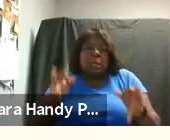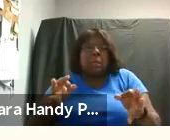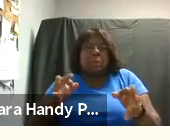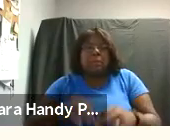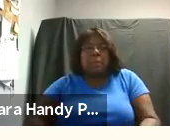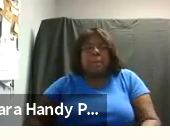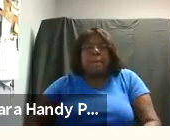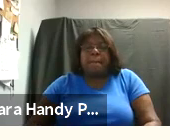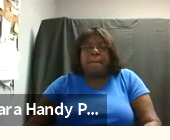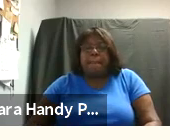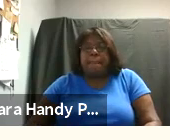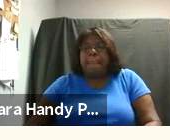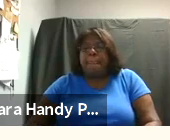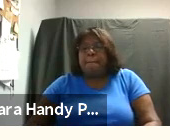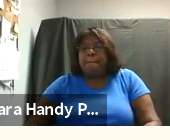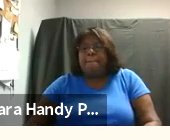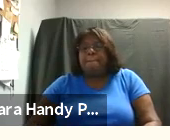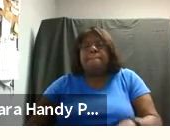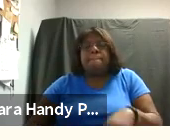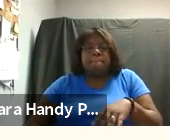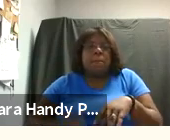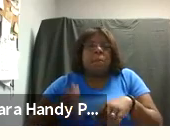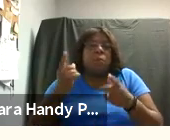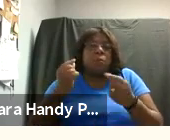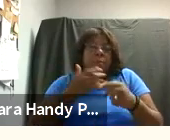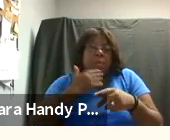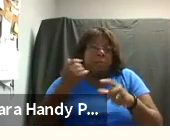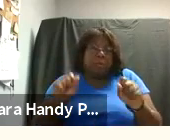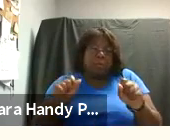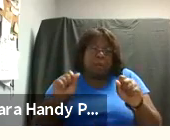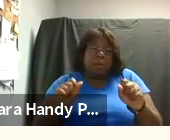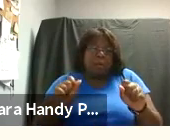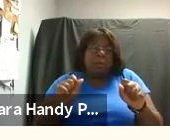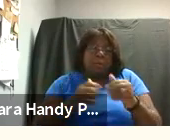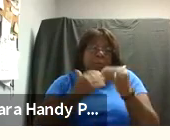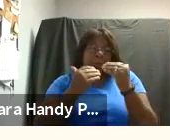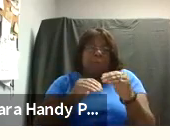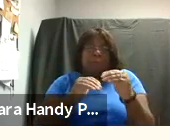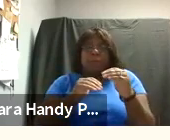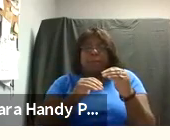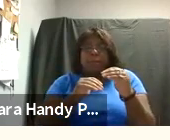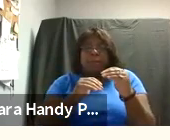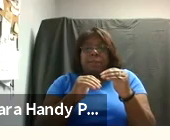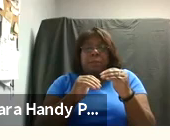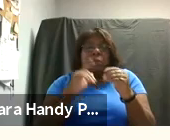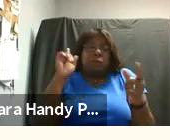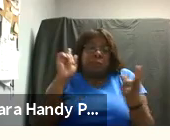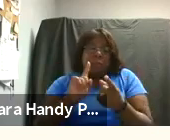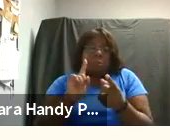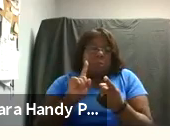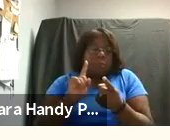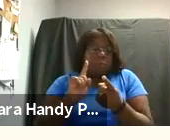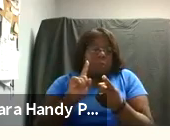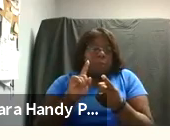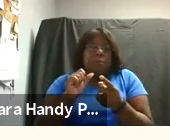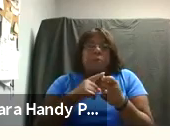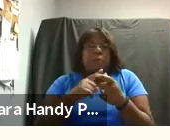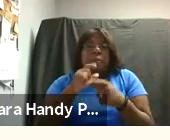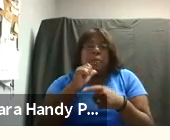So we'll do the best we can to limit those reductions so that they